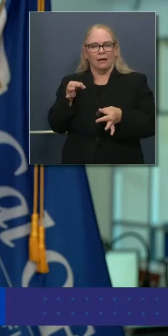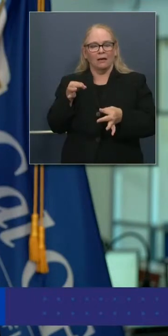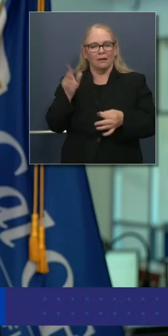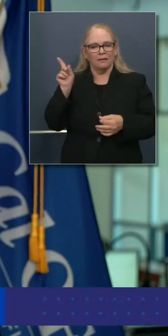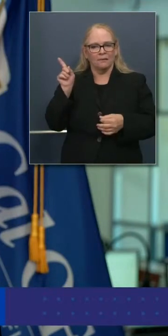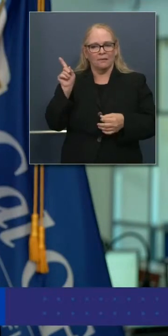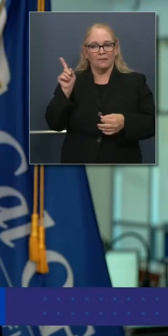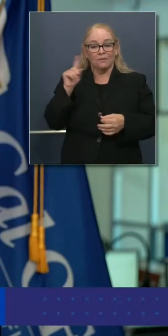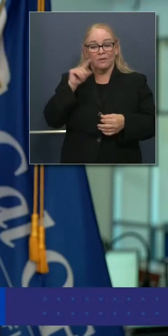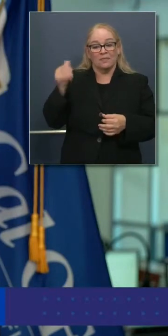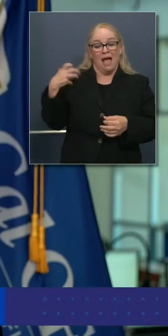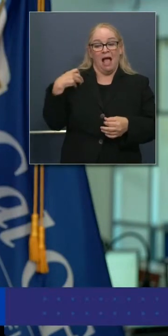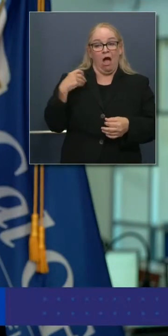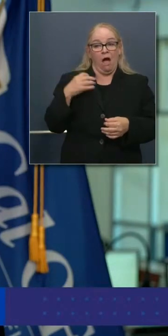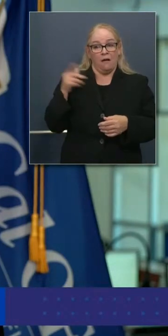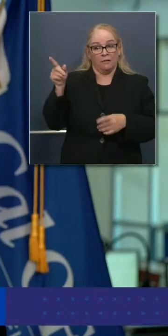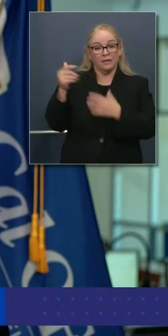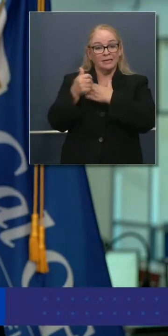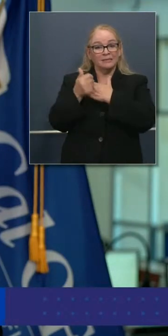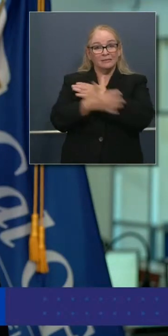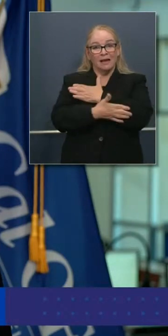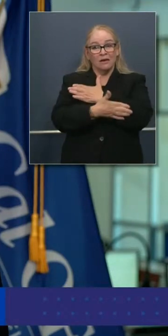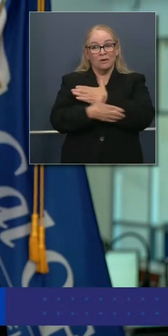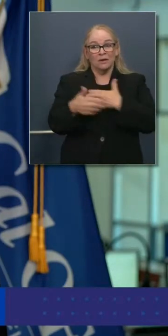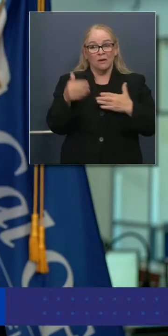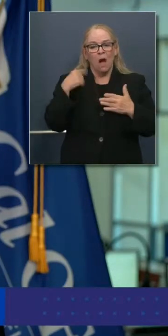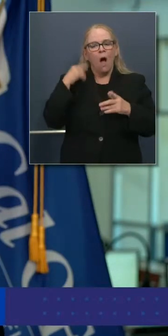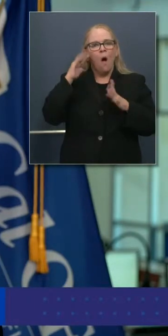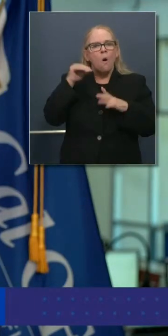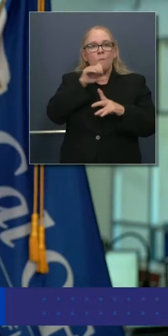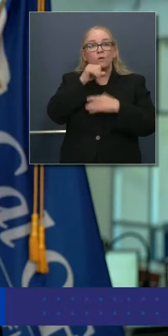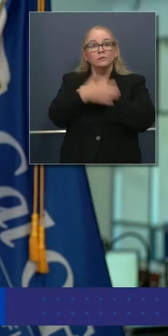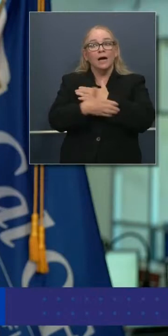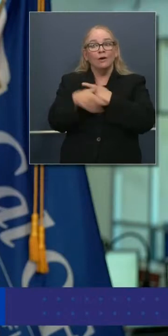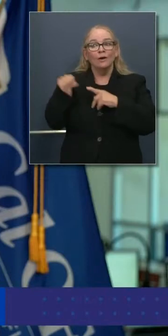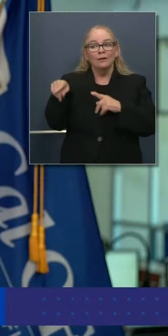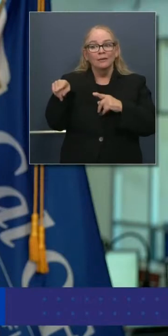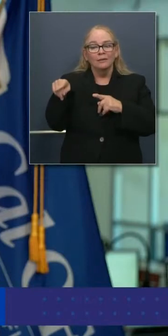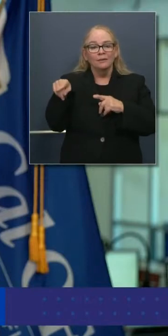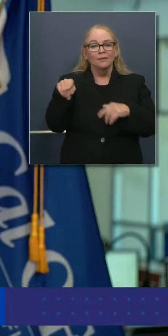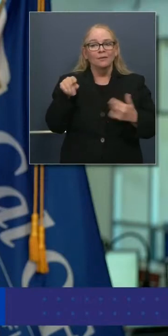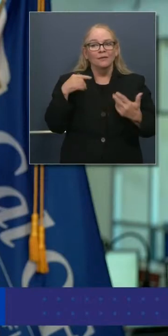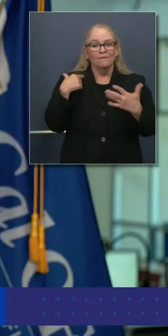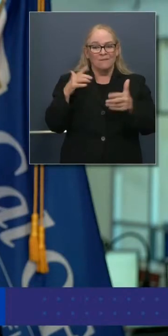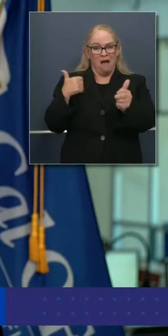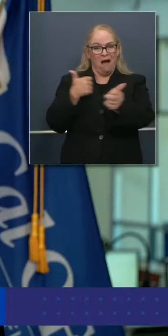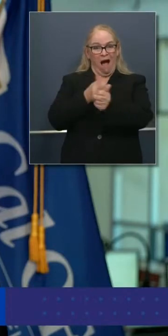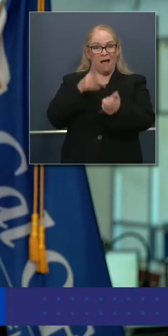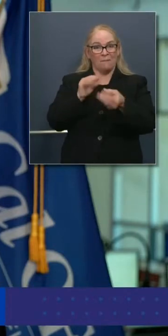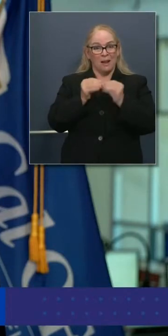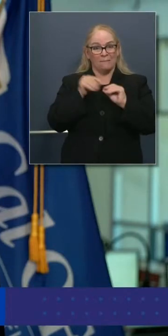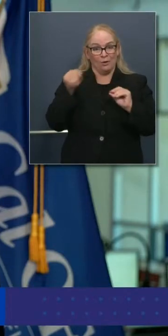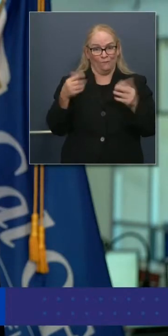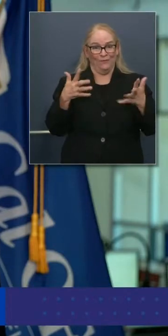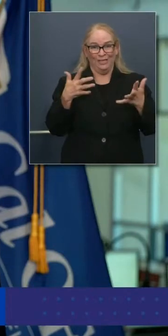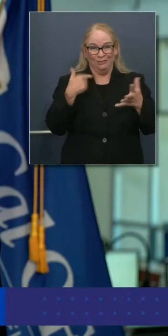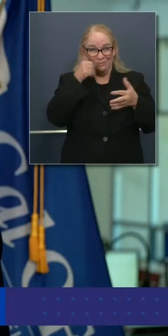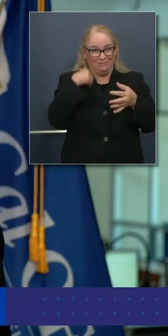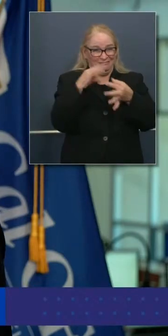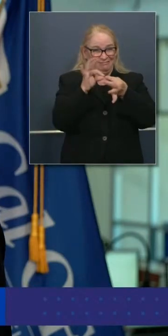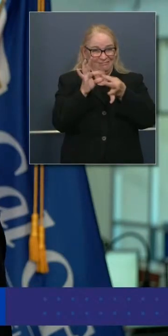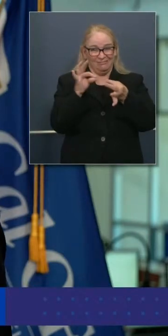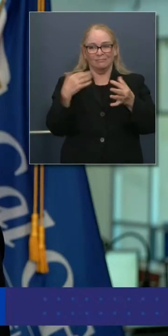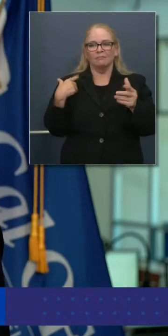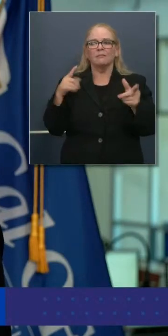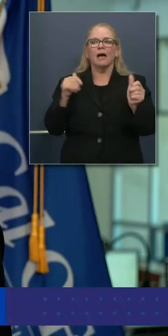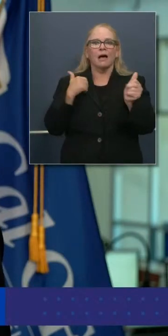county level, and we hope as the new backlog data gets assimilated into our last 2 weeks of records